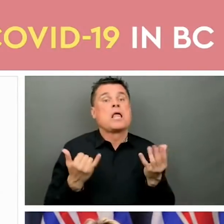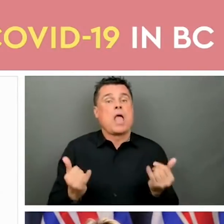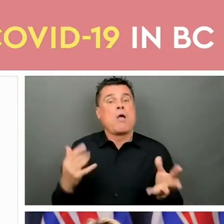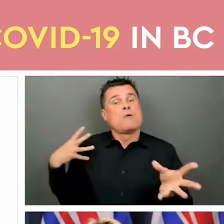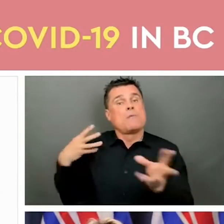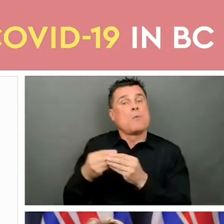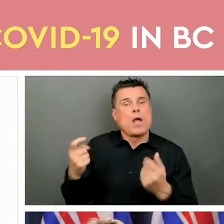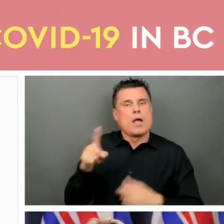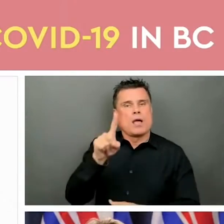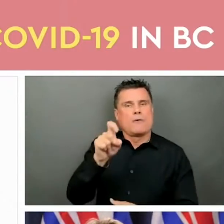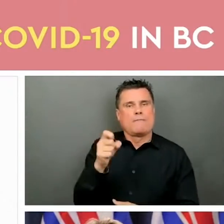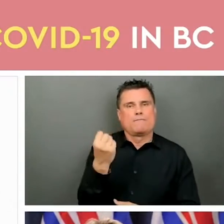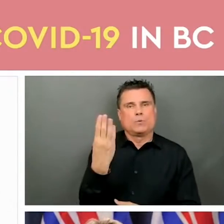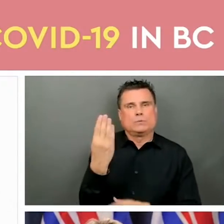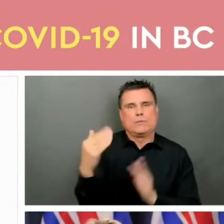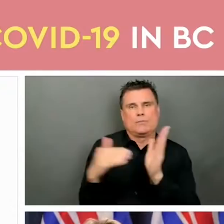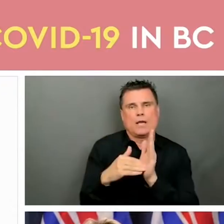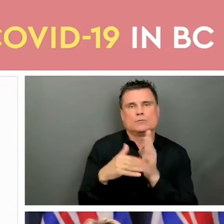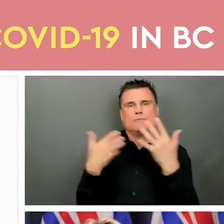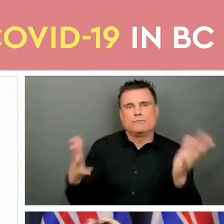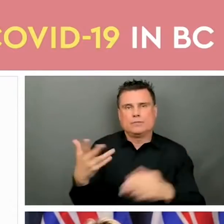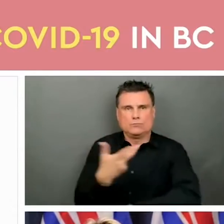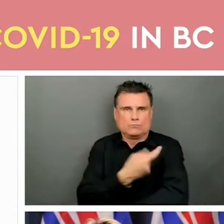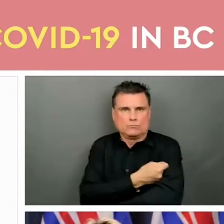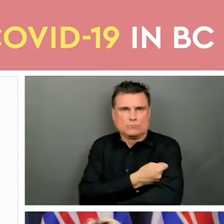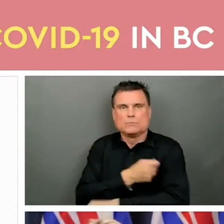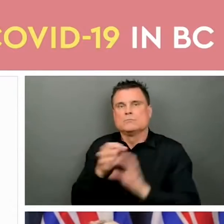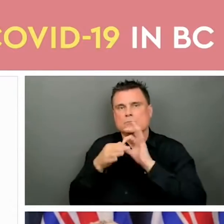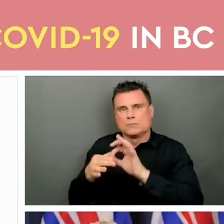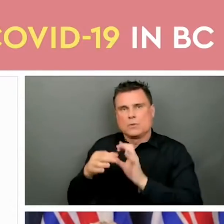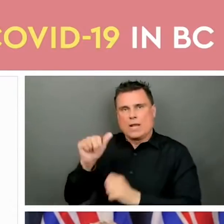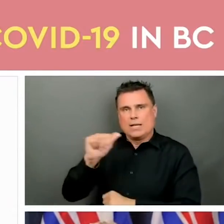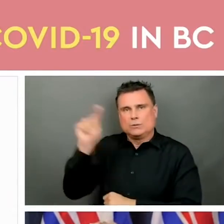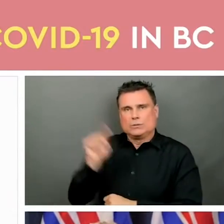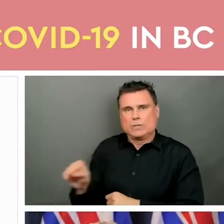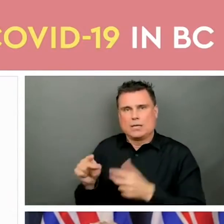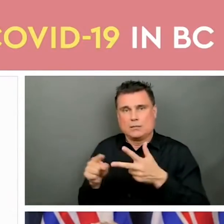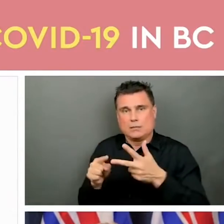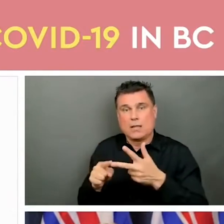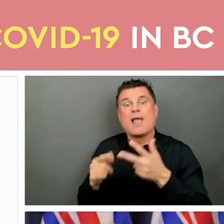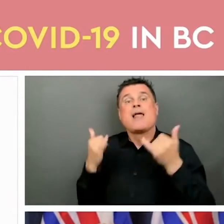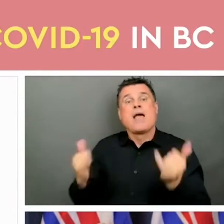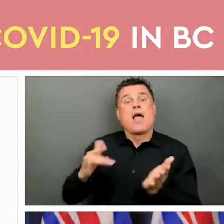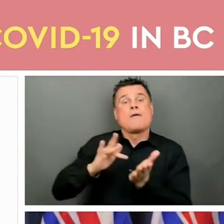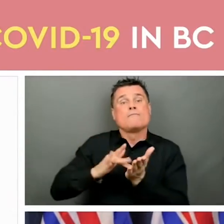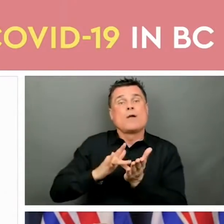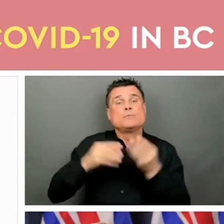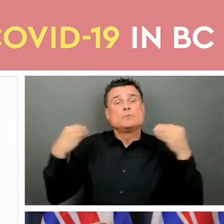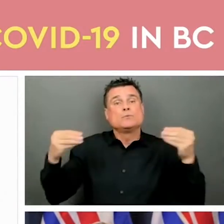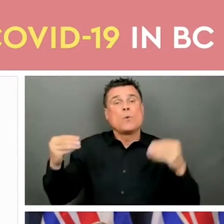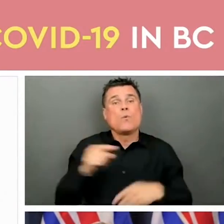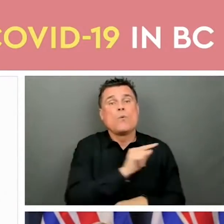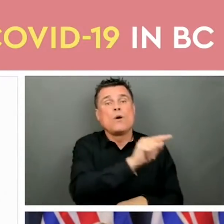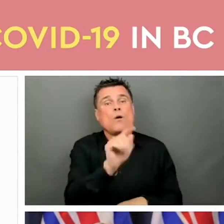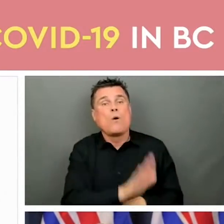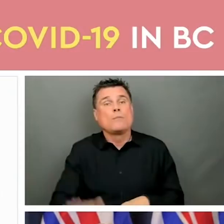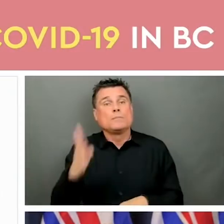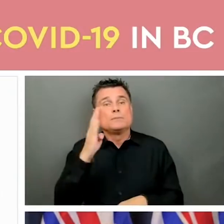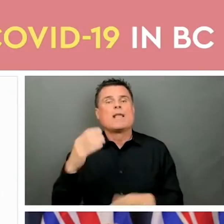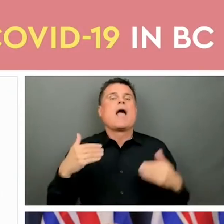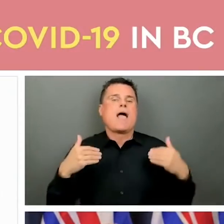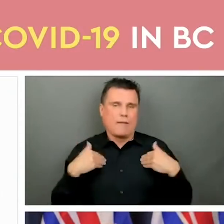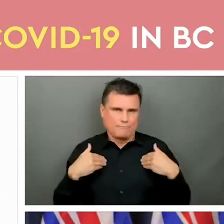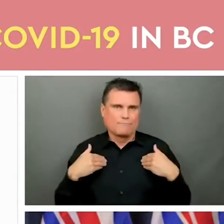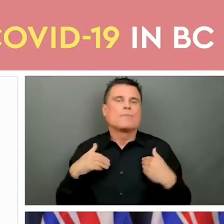about 88,000 doses of this vaccine in 600 pharmacies across British Columbia, and they will continue to provide it.